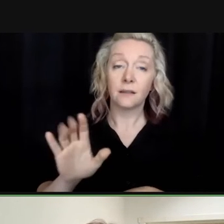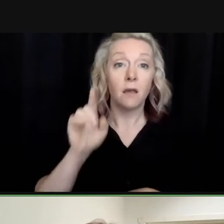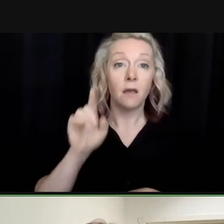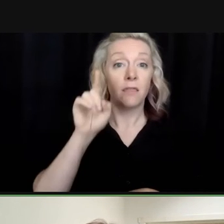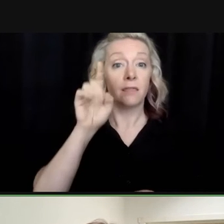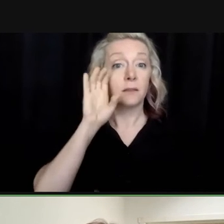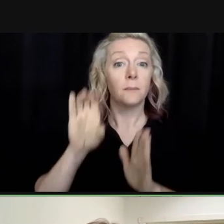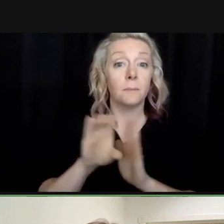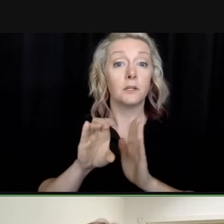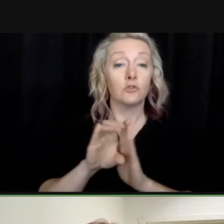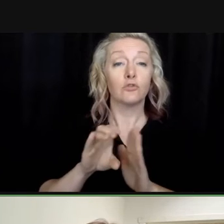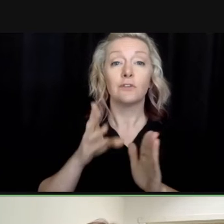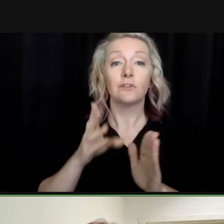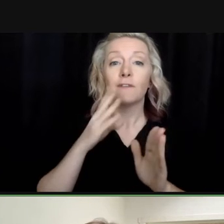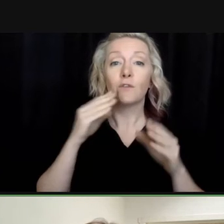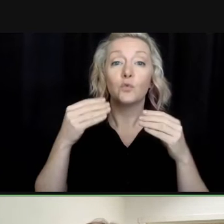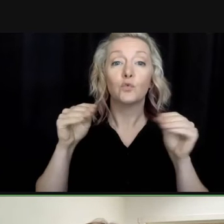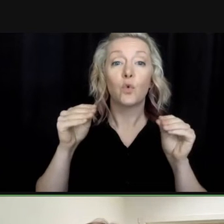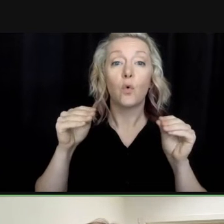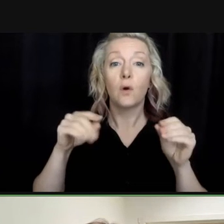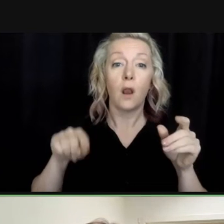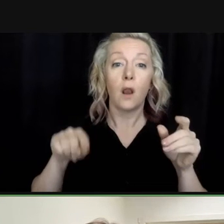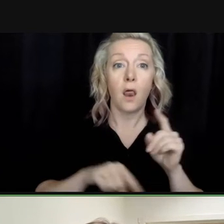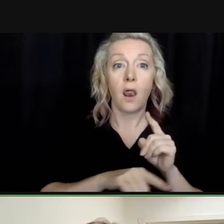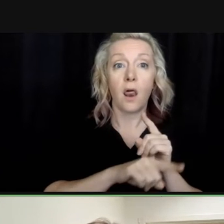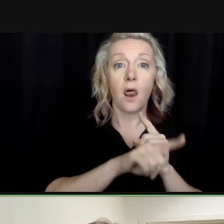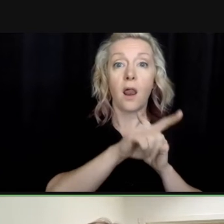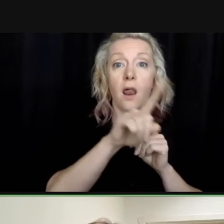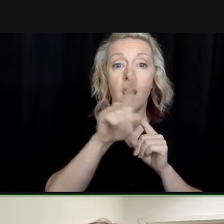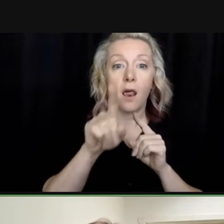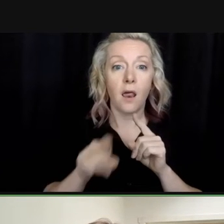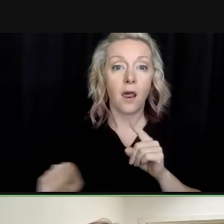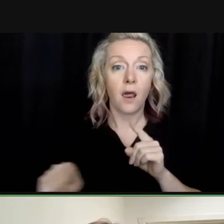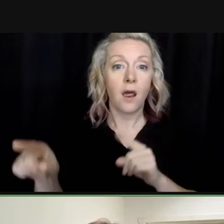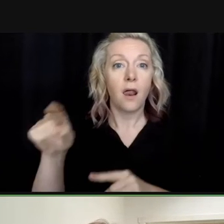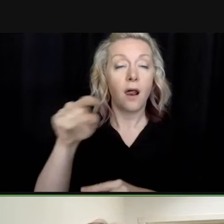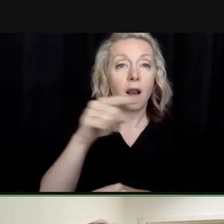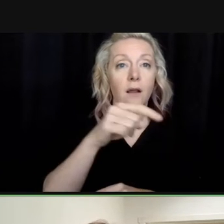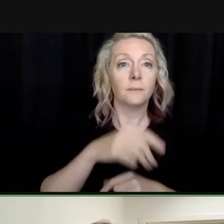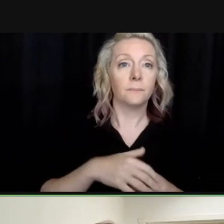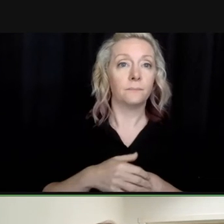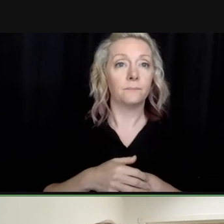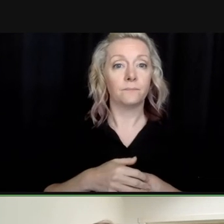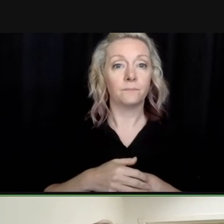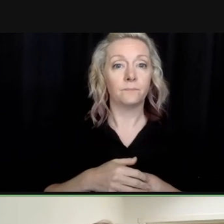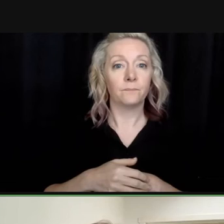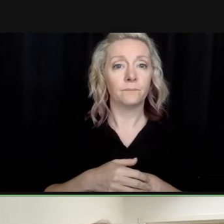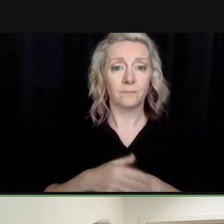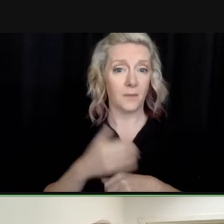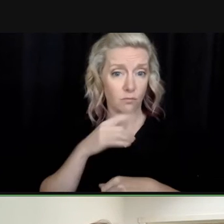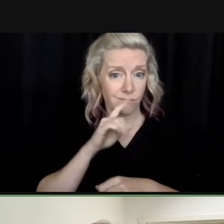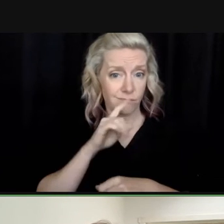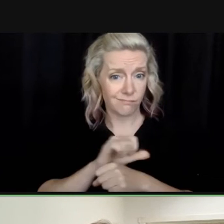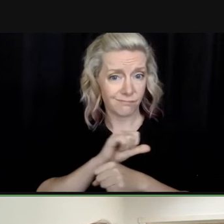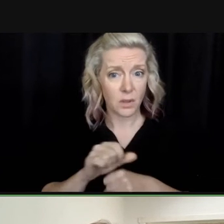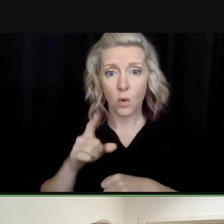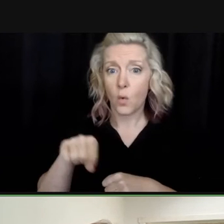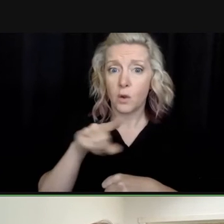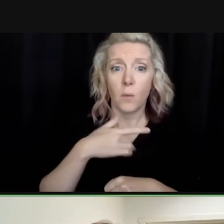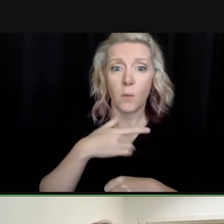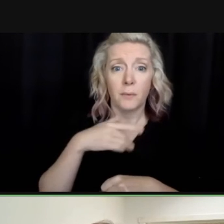of going into a grocery store and thinking about the fact, and I challenge all of you to think about it. When you go to